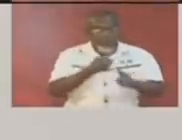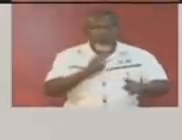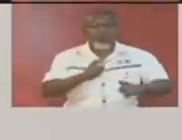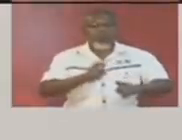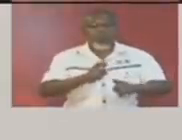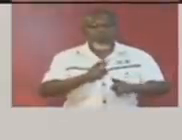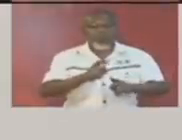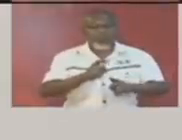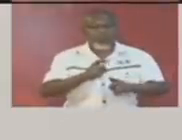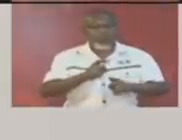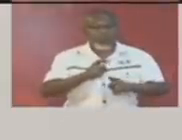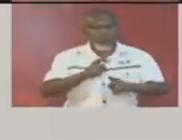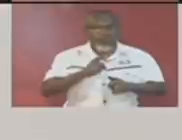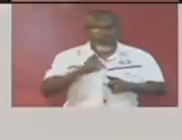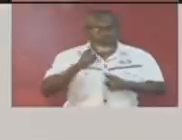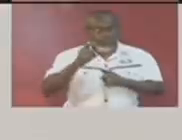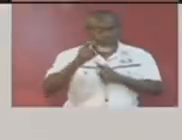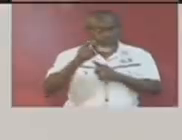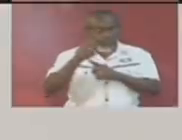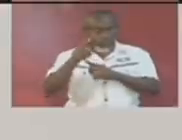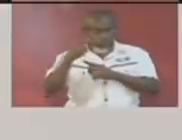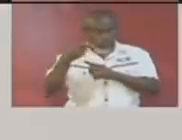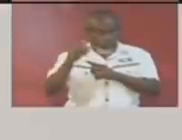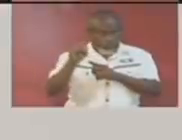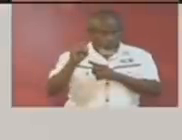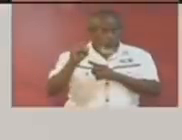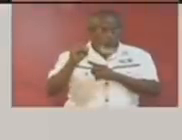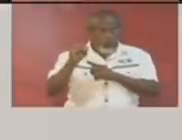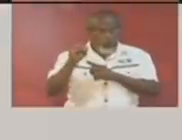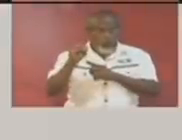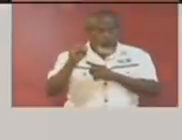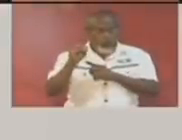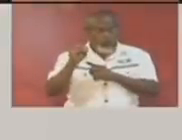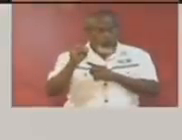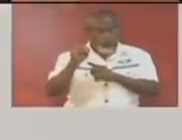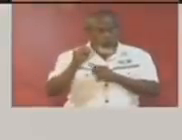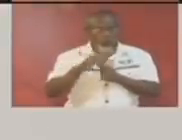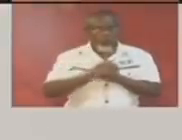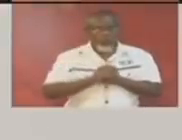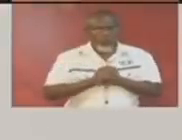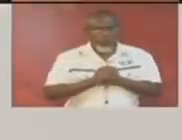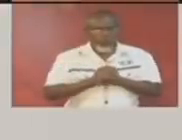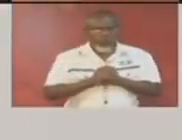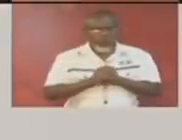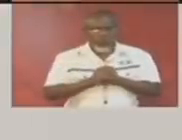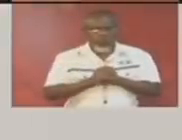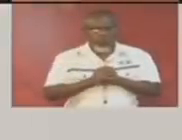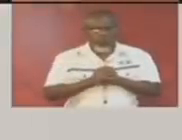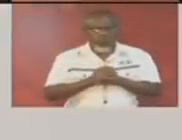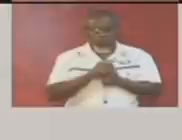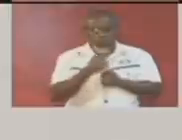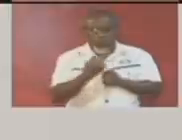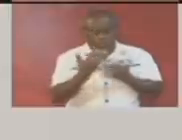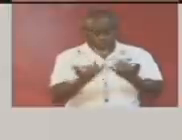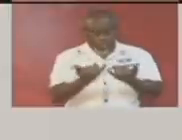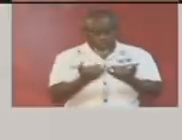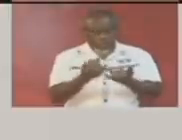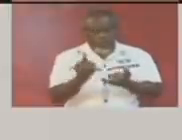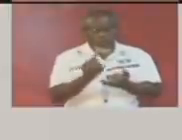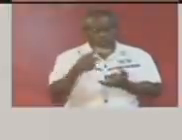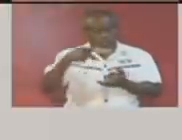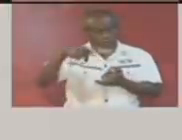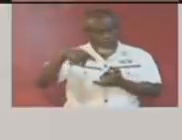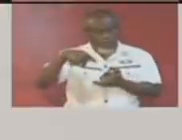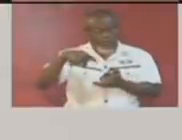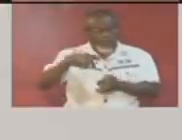vaccine that has been approved by the COVAX facility by WHO for emergency use within the COVAX for now is the Pfizer vaccine. But again, as